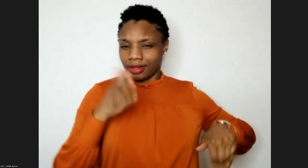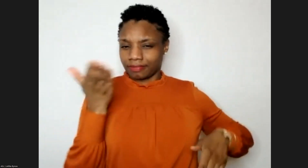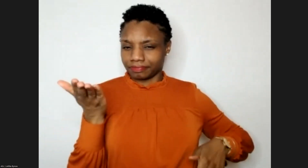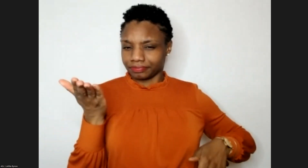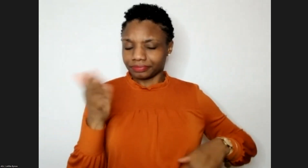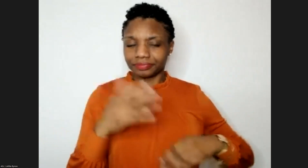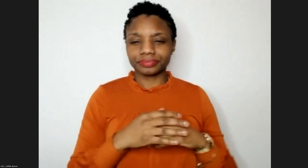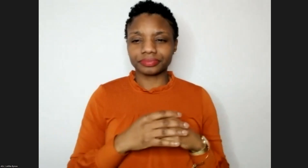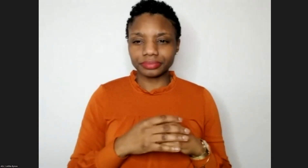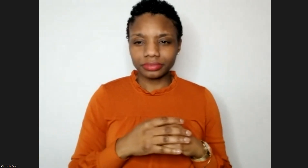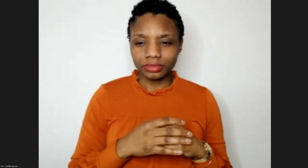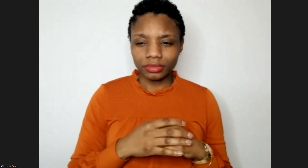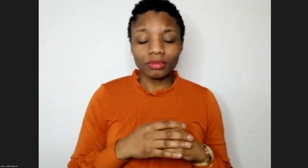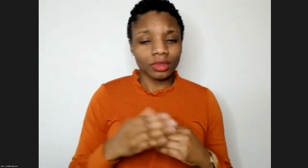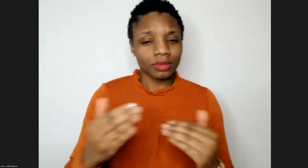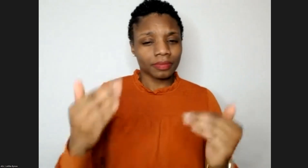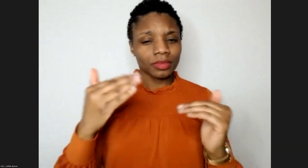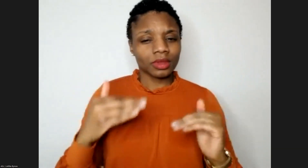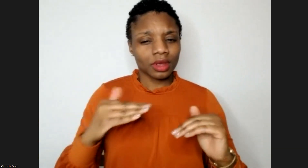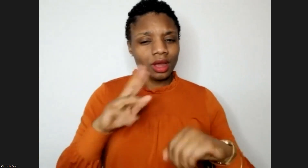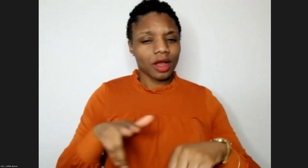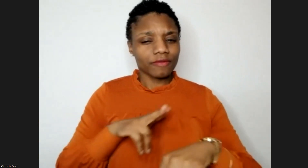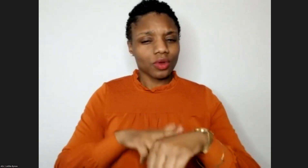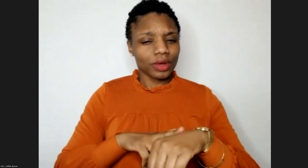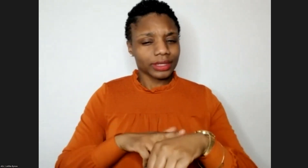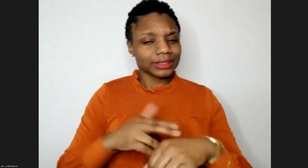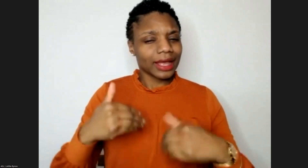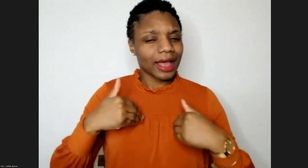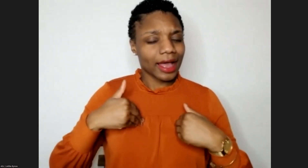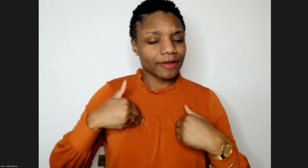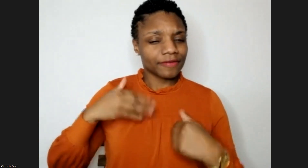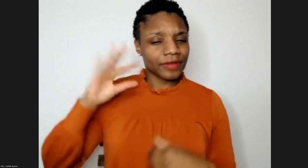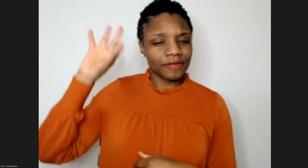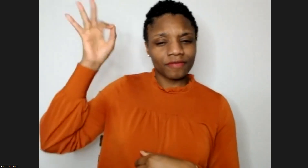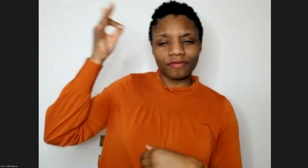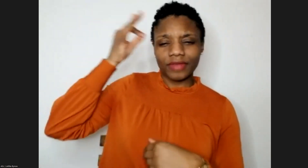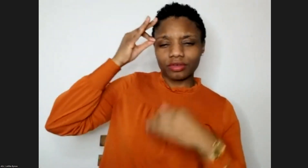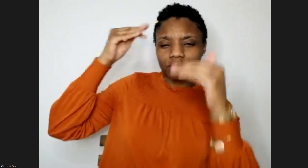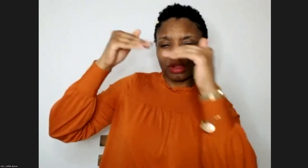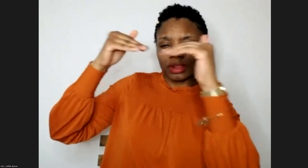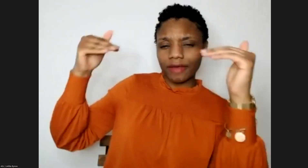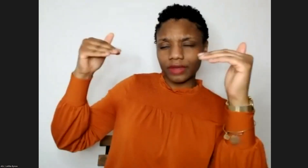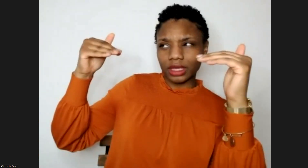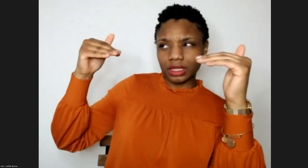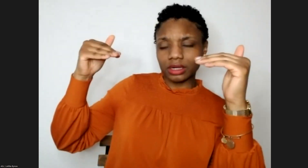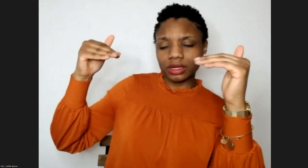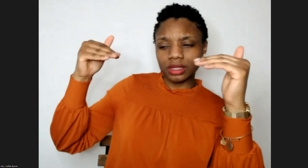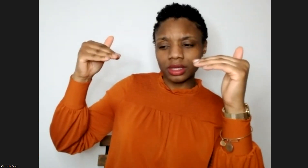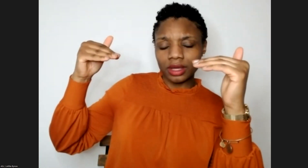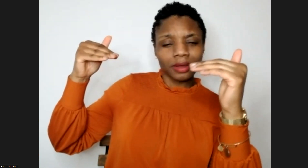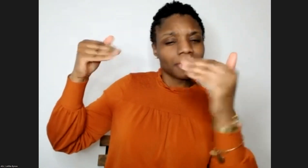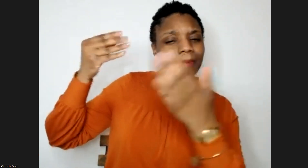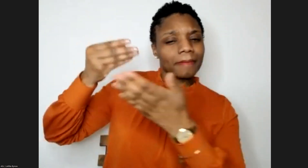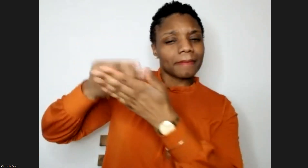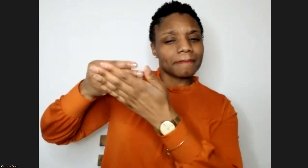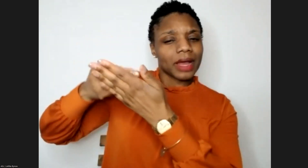course, there's a federal, or maybe even, yes, because of federal grants